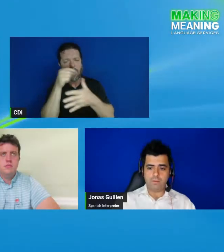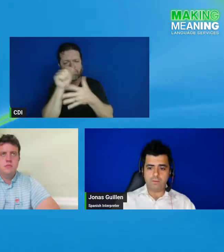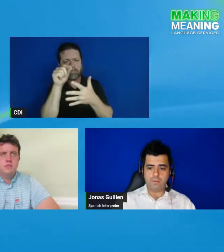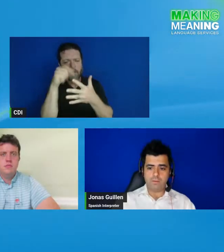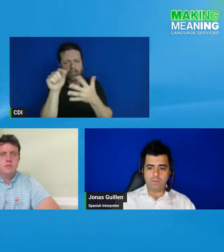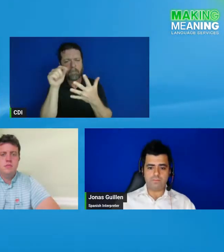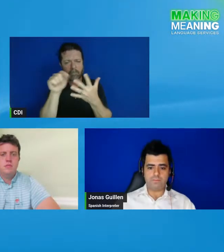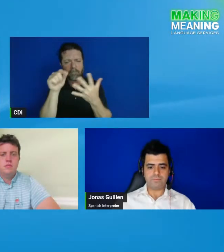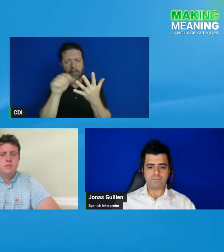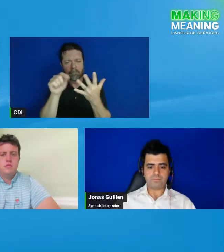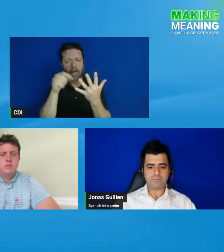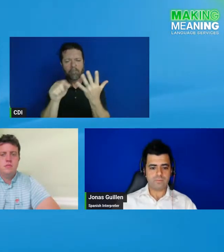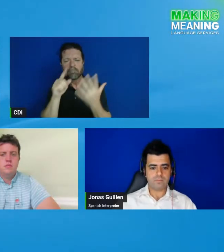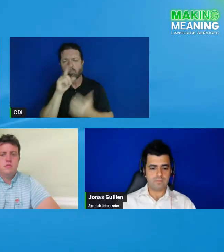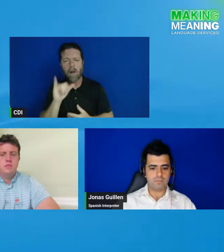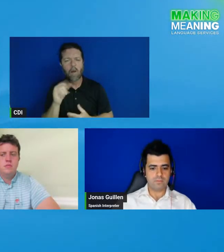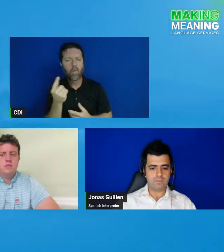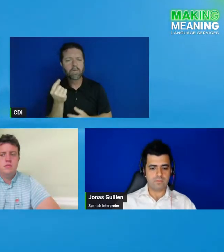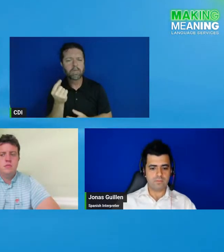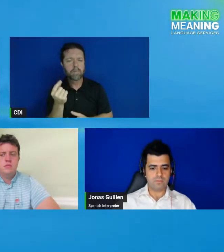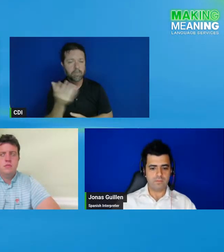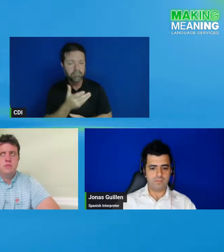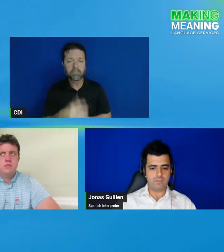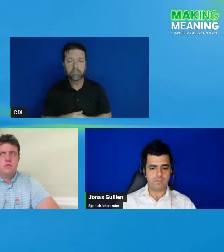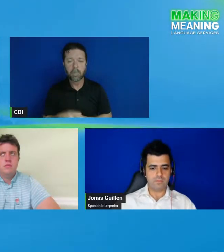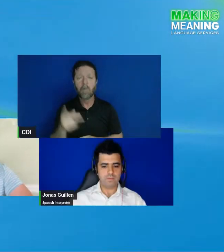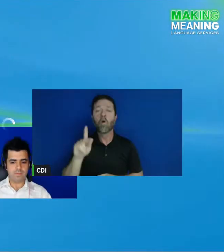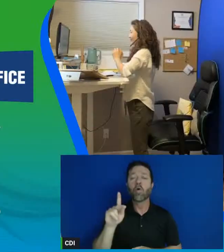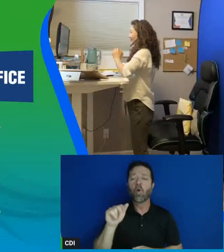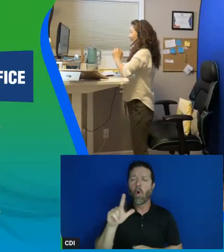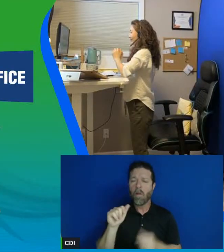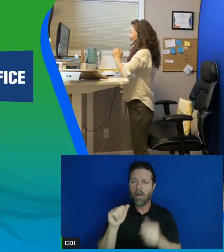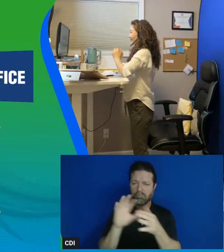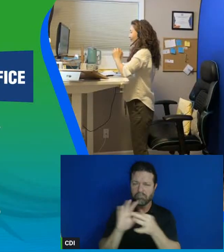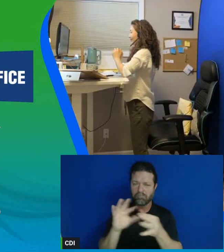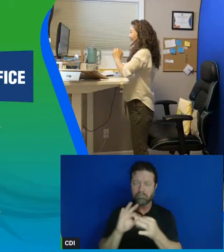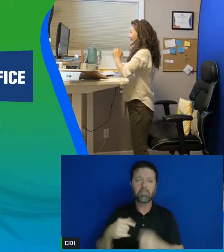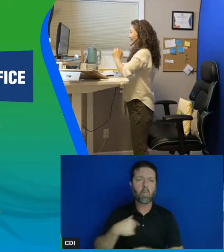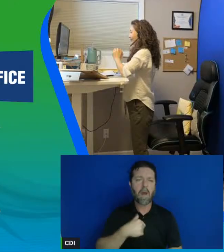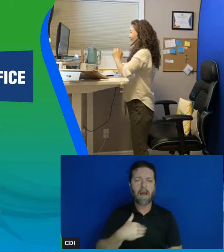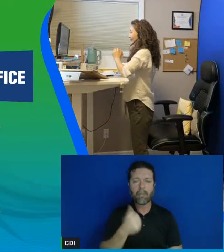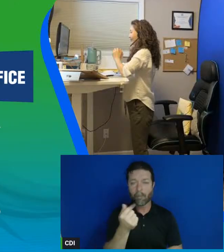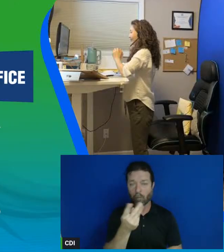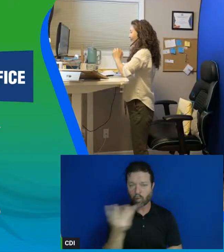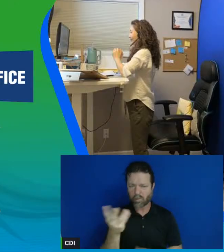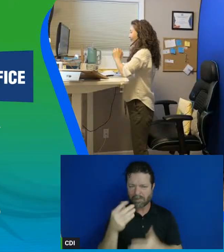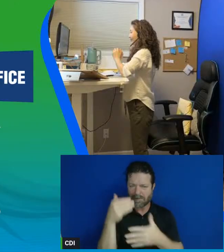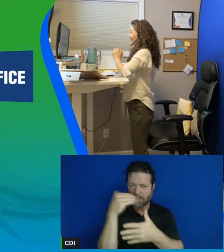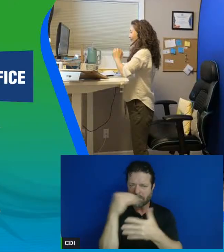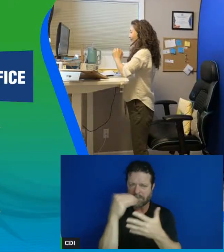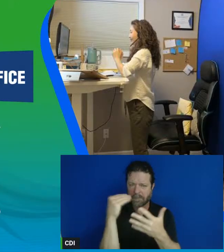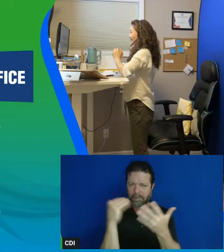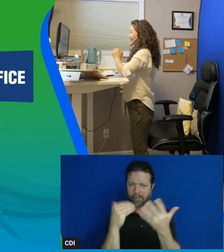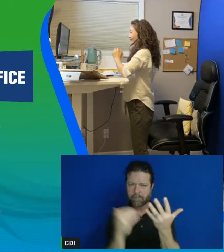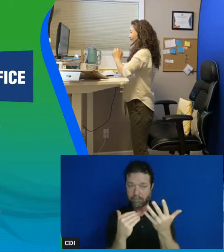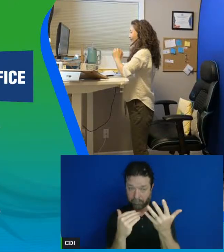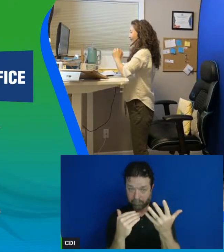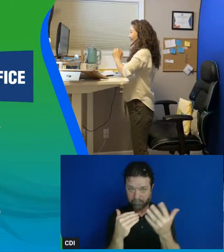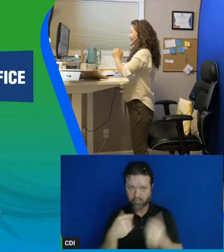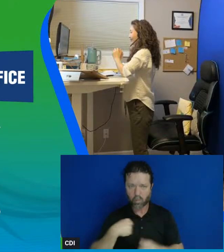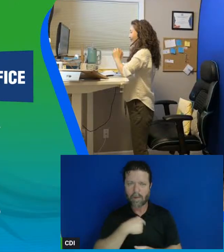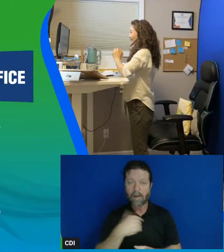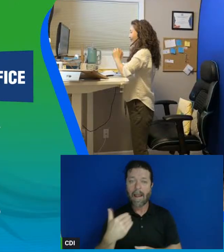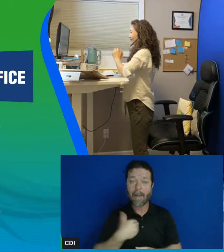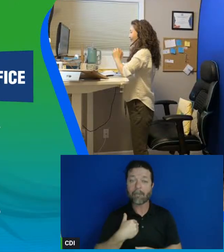we have a couple of steps that they can do that we actually do to verify the home office